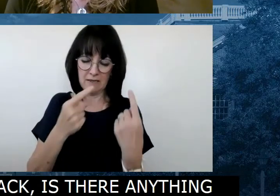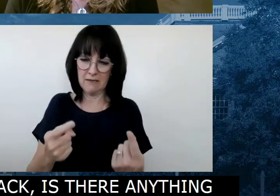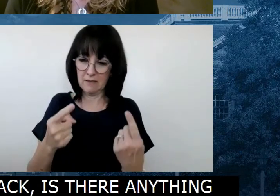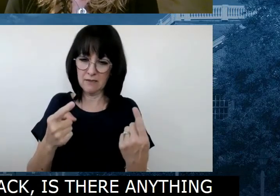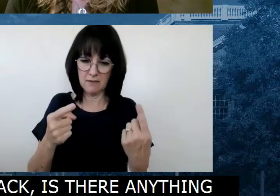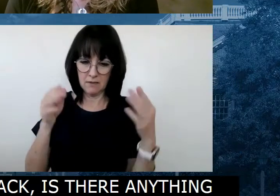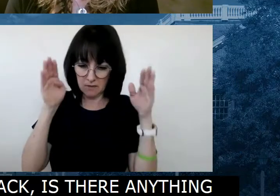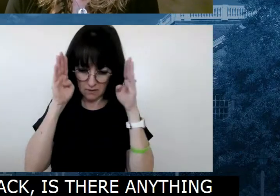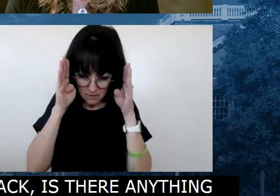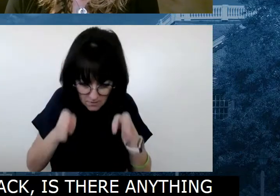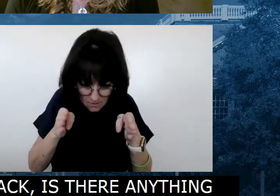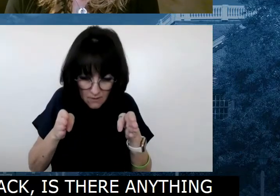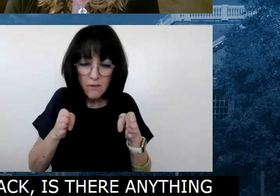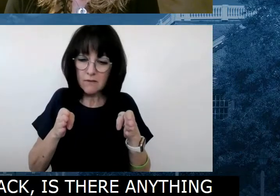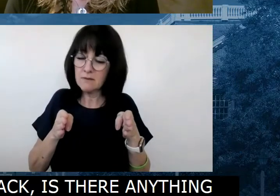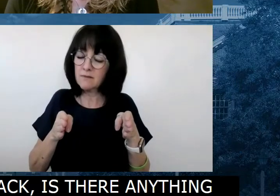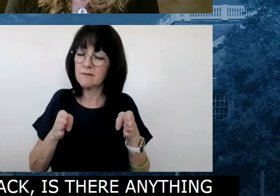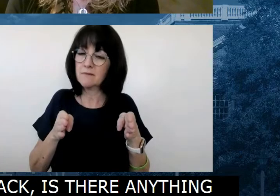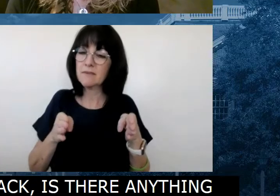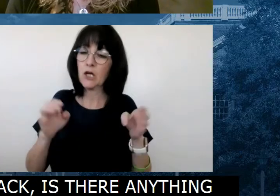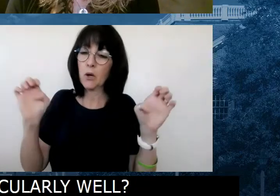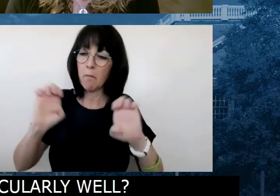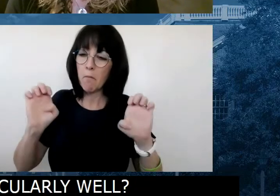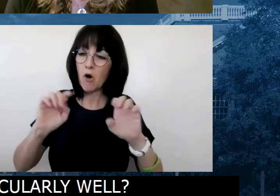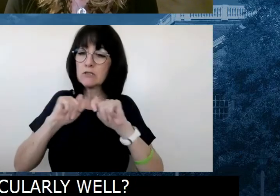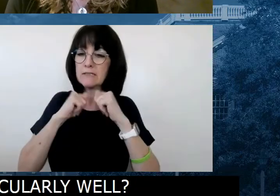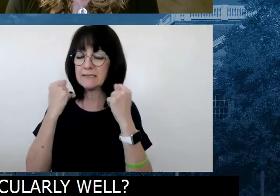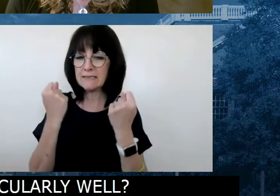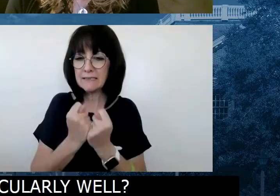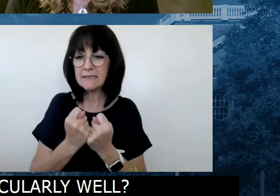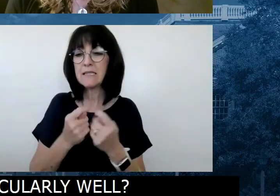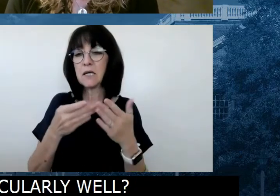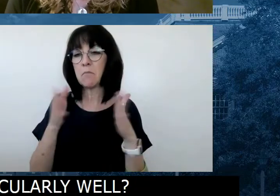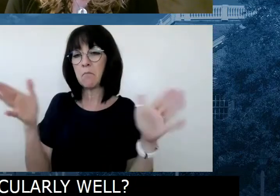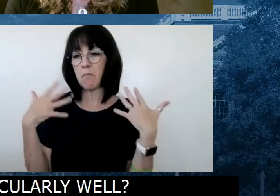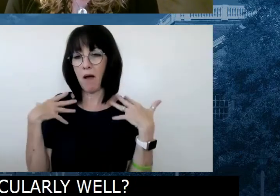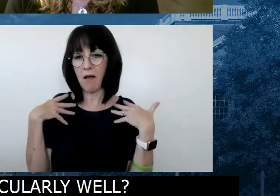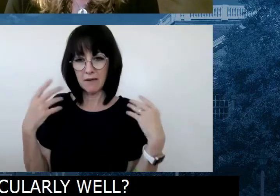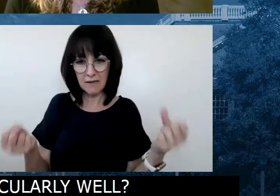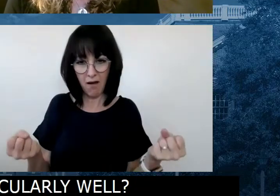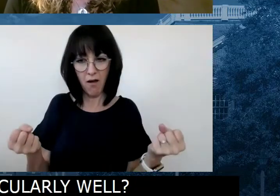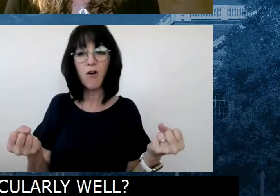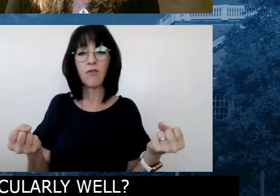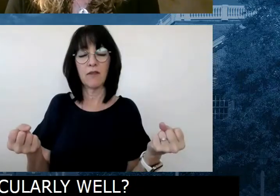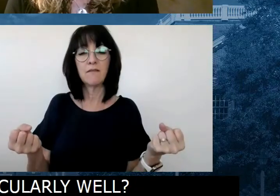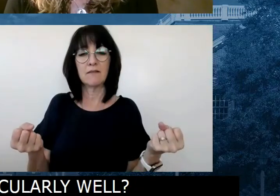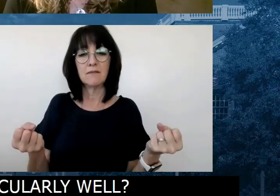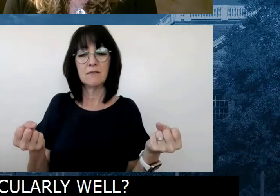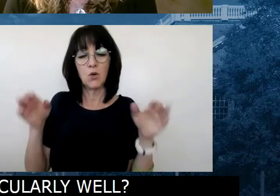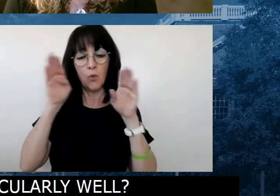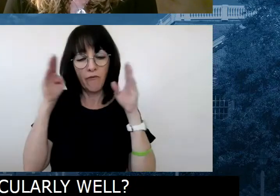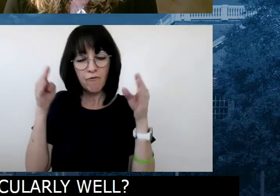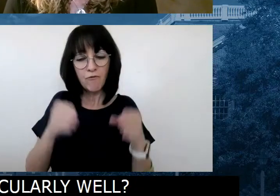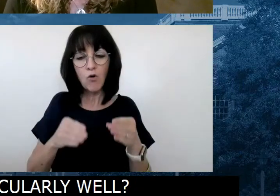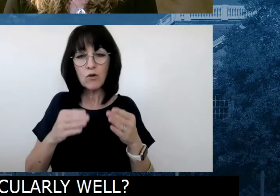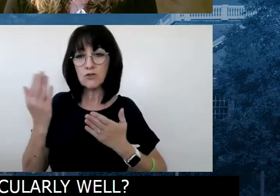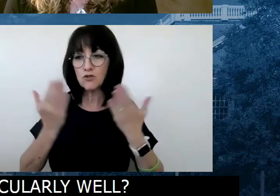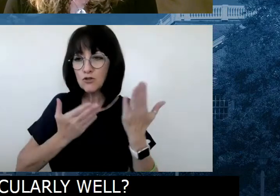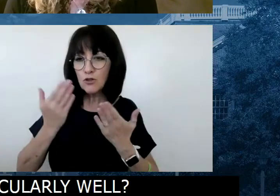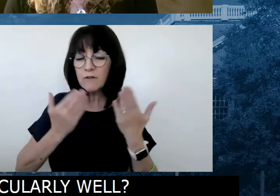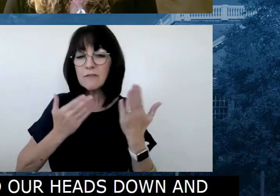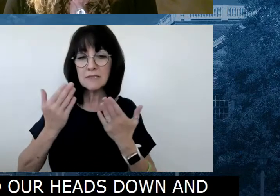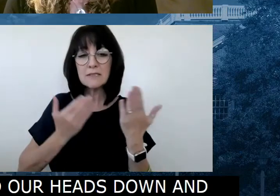health and the emergency management teams, kind of delivering the services necessary to respond. And